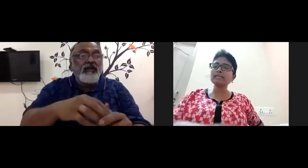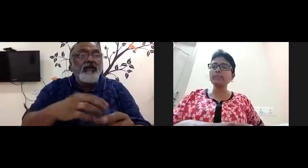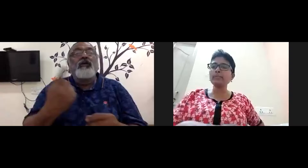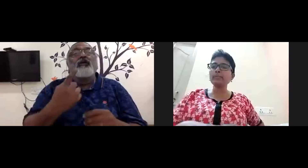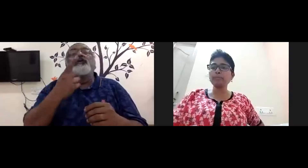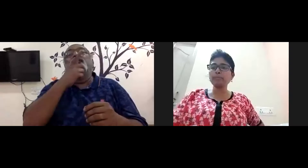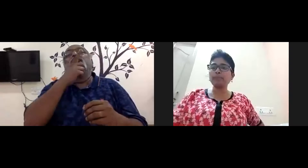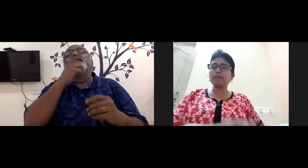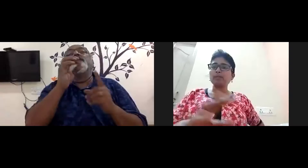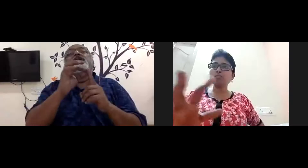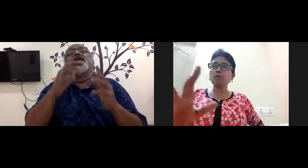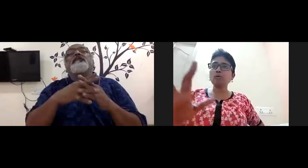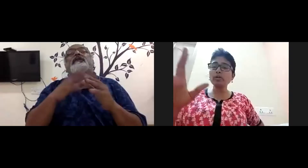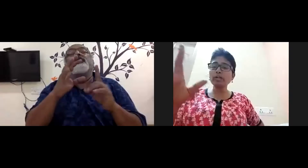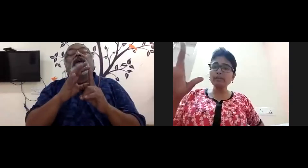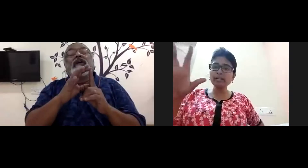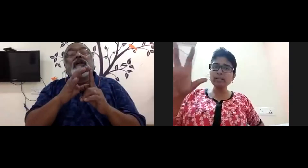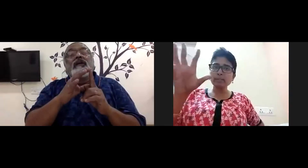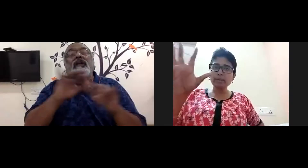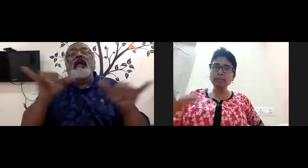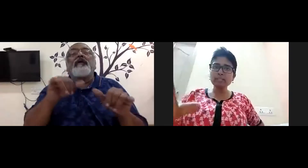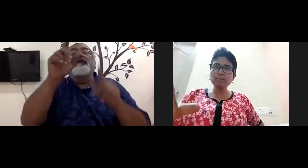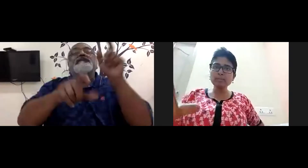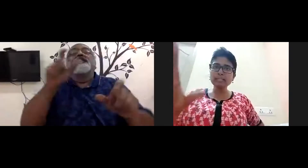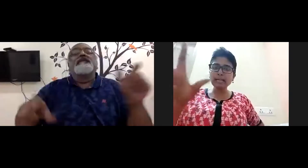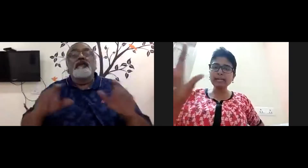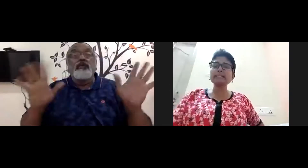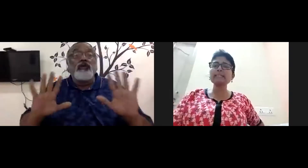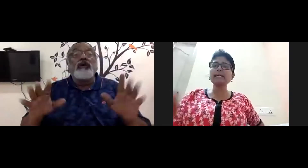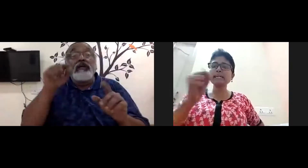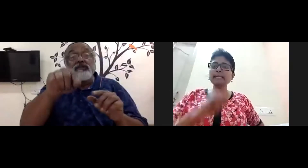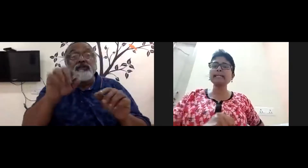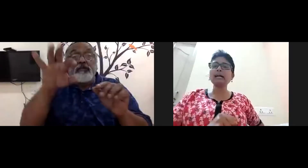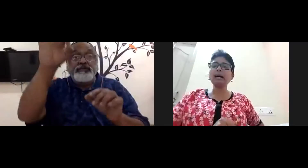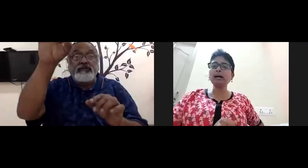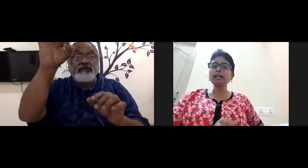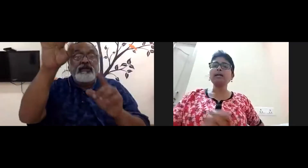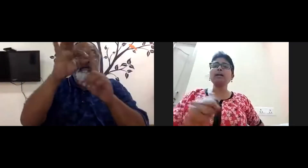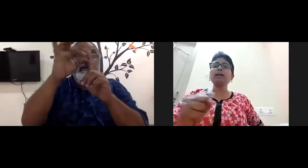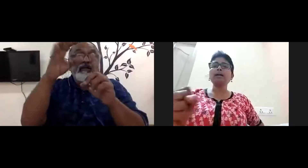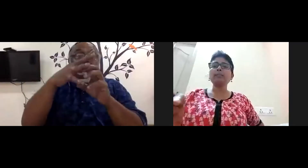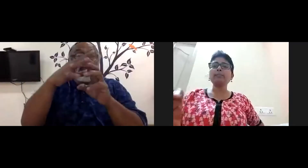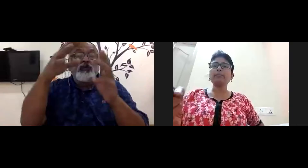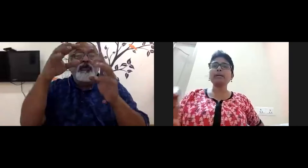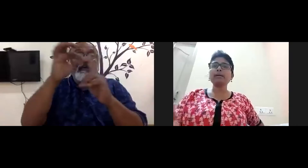people with disabilities as simply people. So only when people with disabilities, disaggregated data are